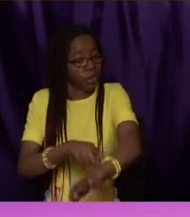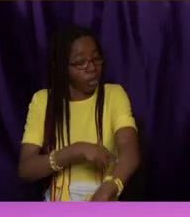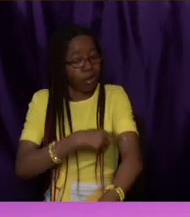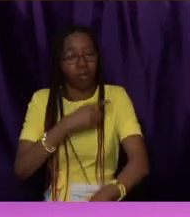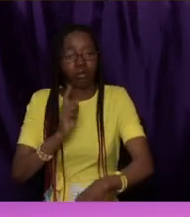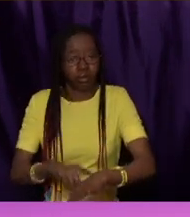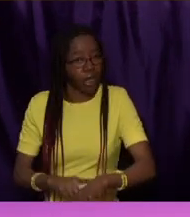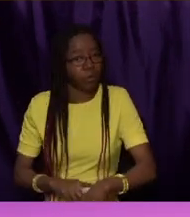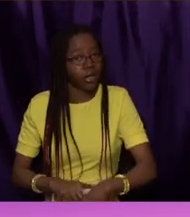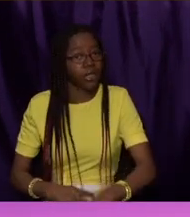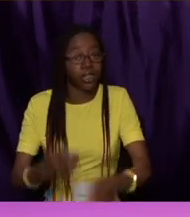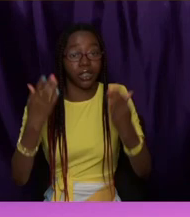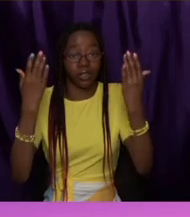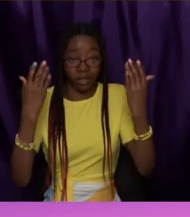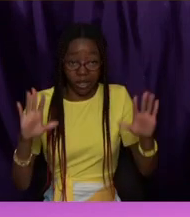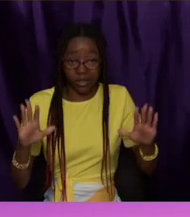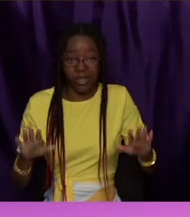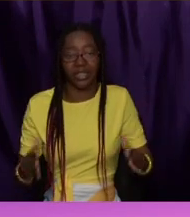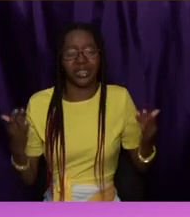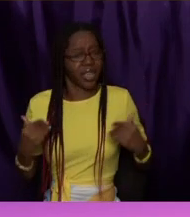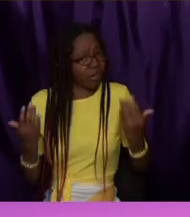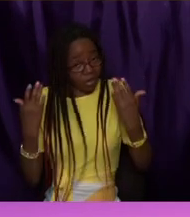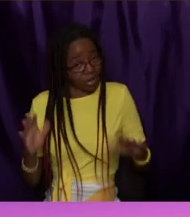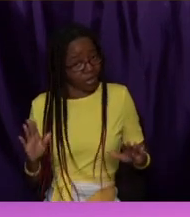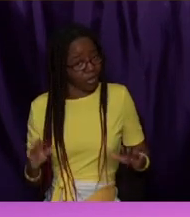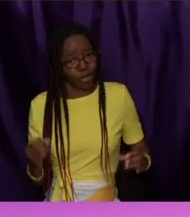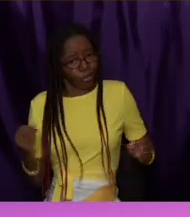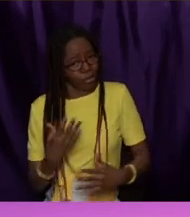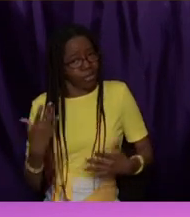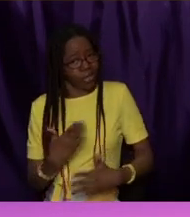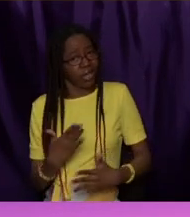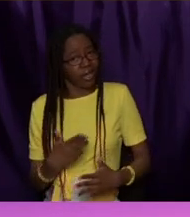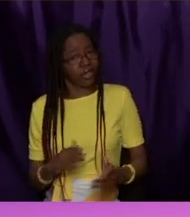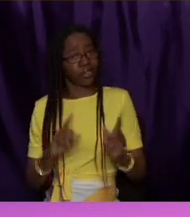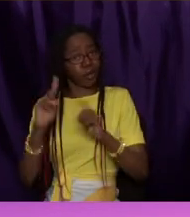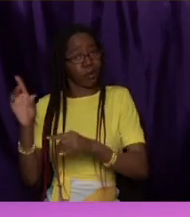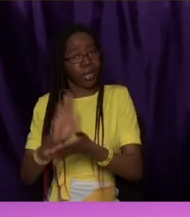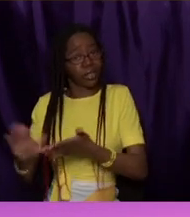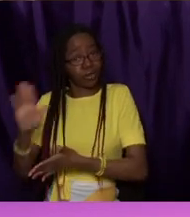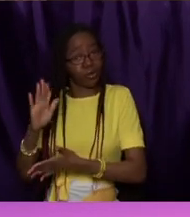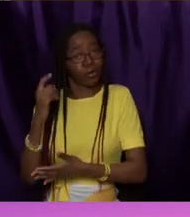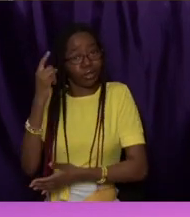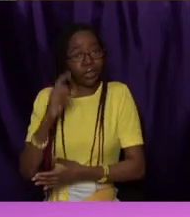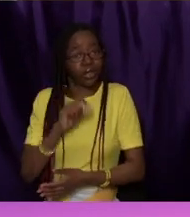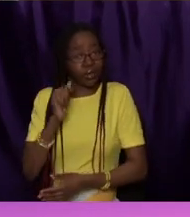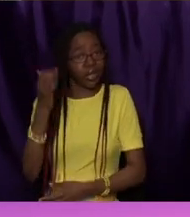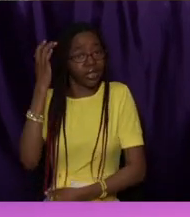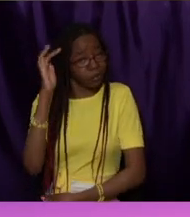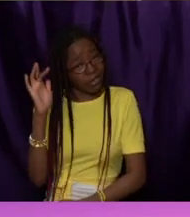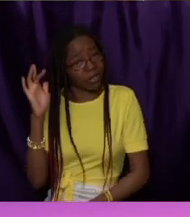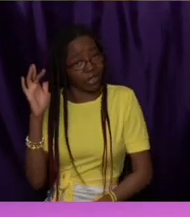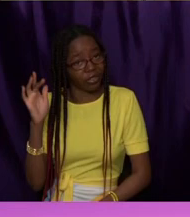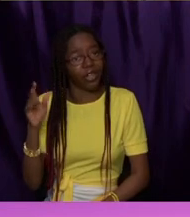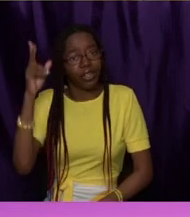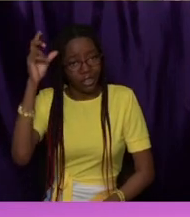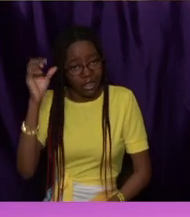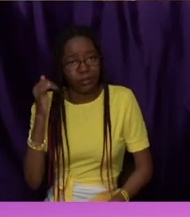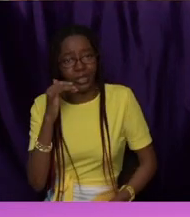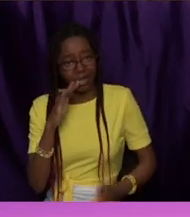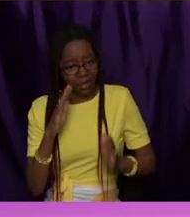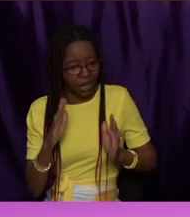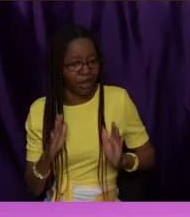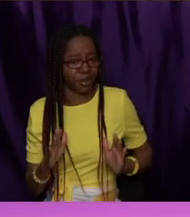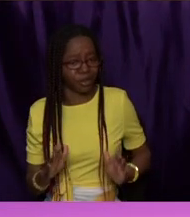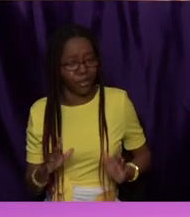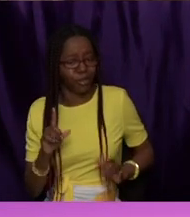it done than to have it done. You scared to go back to school because you think you ain't smart enough. The devil is a liar.